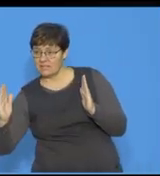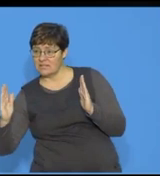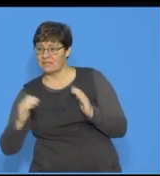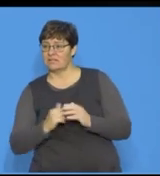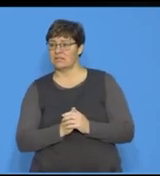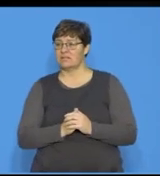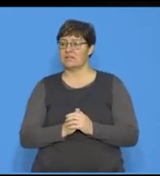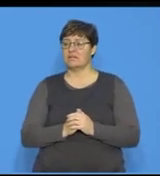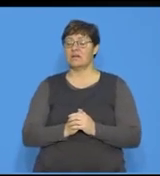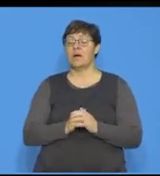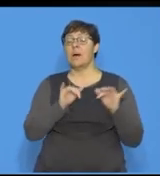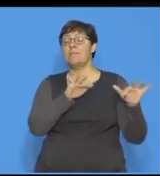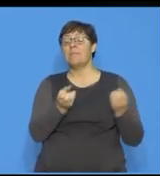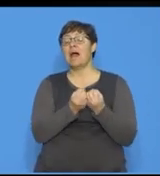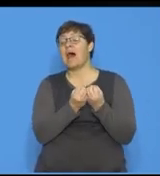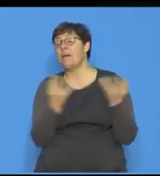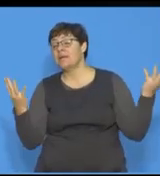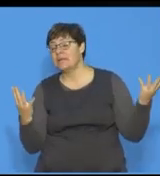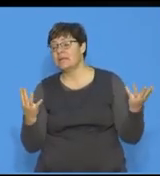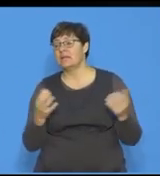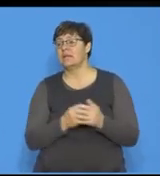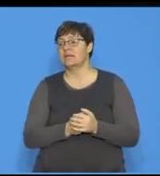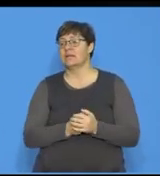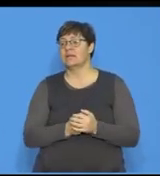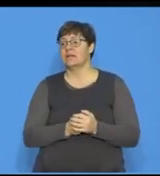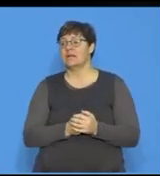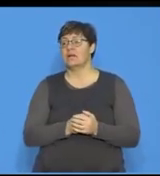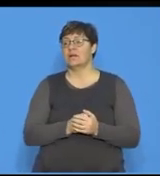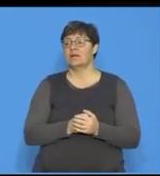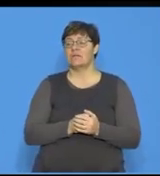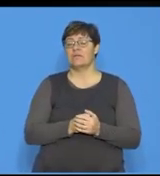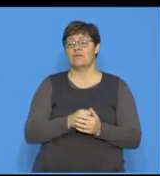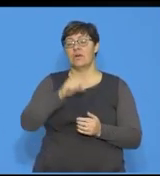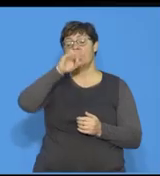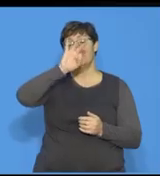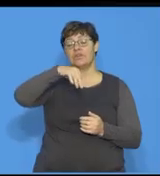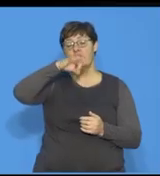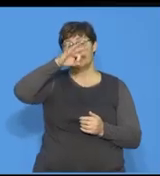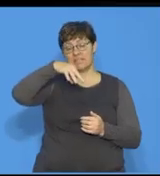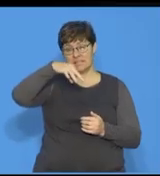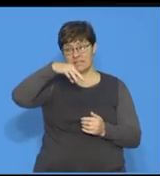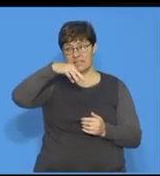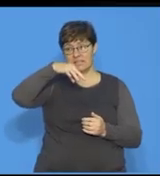1950, where our population was at